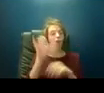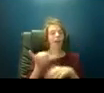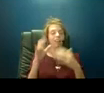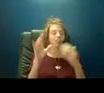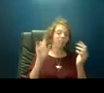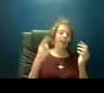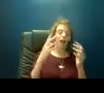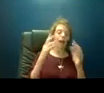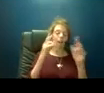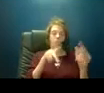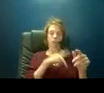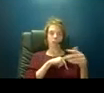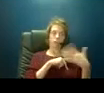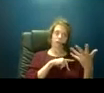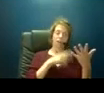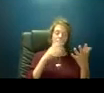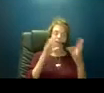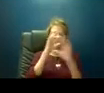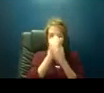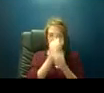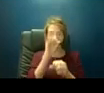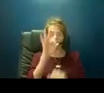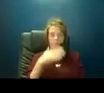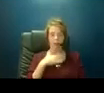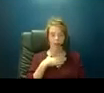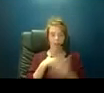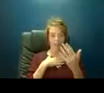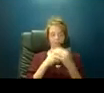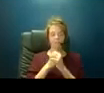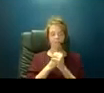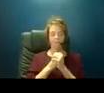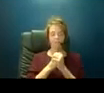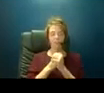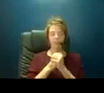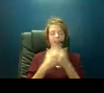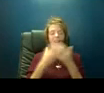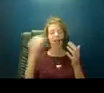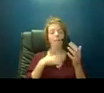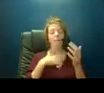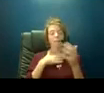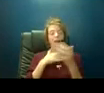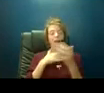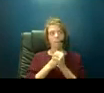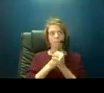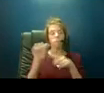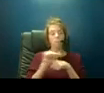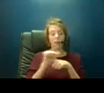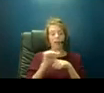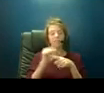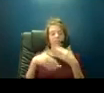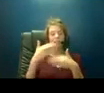of a personal fascination of mine has been, and I guess my practice as a maker has always